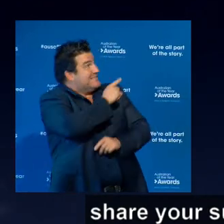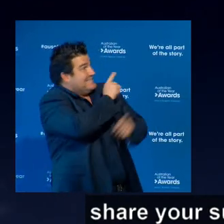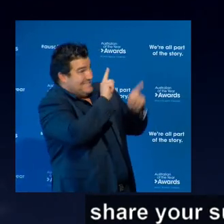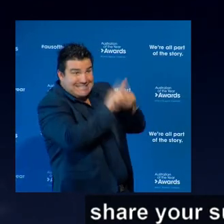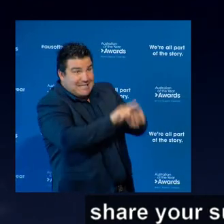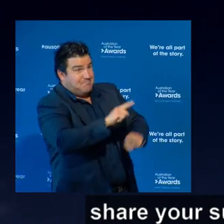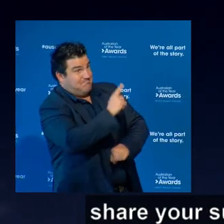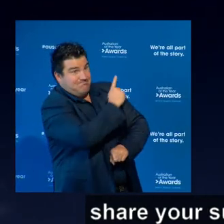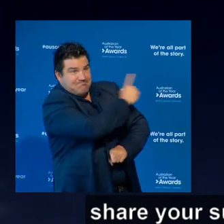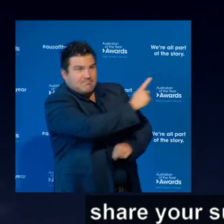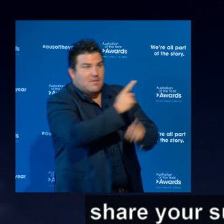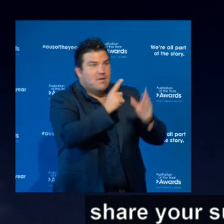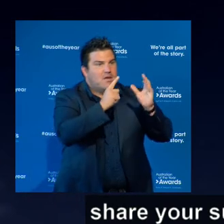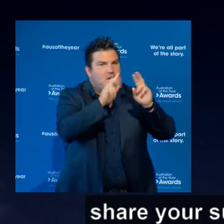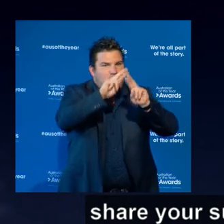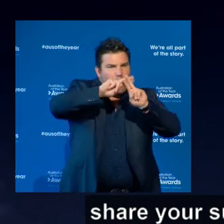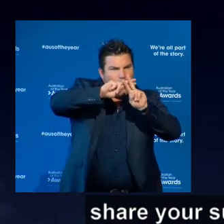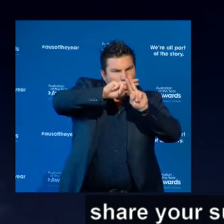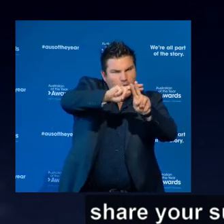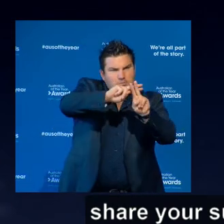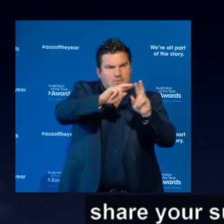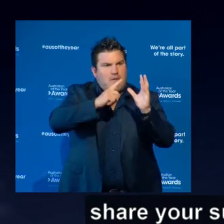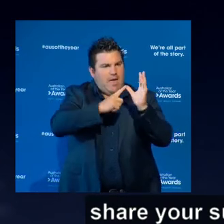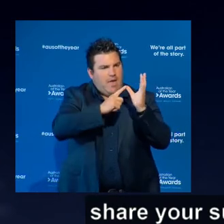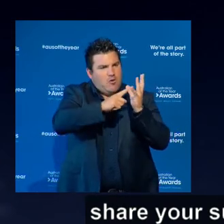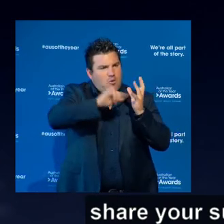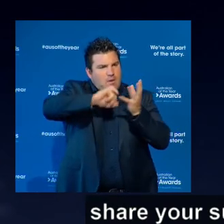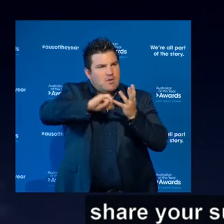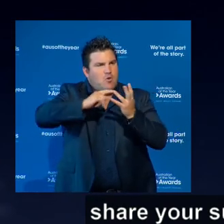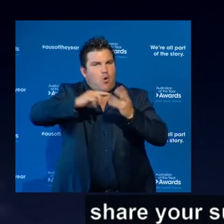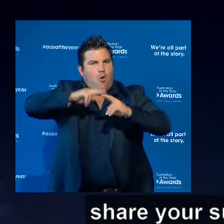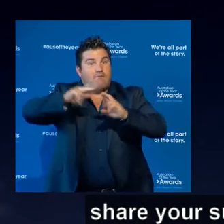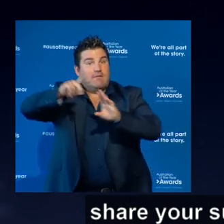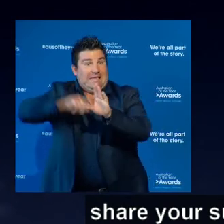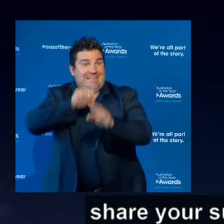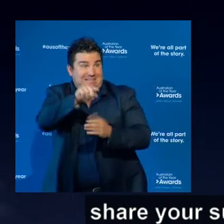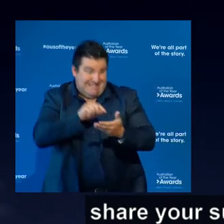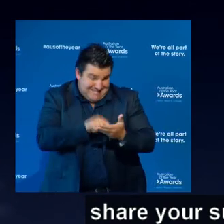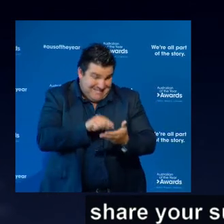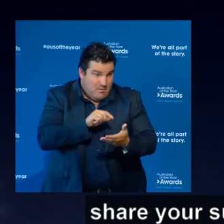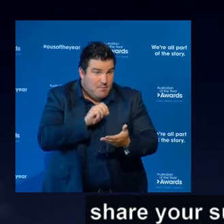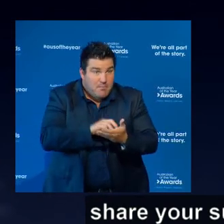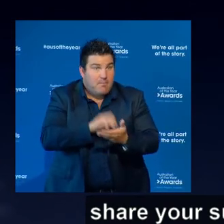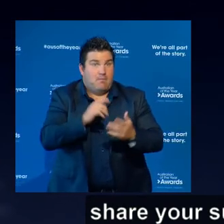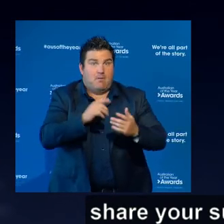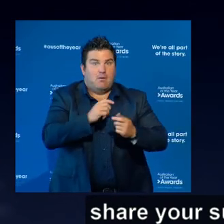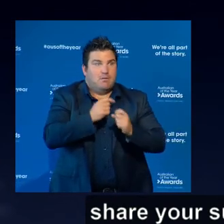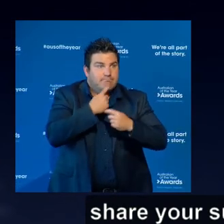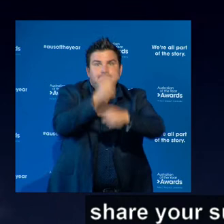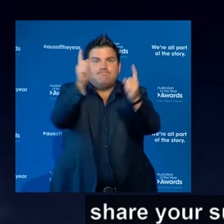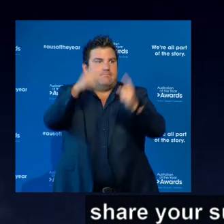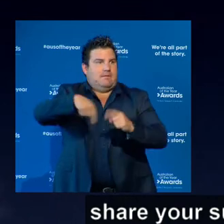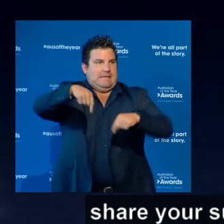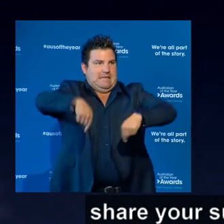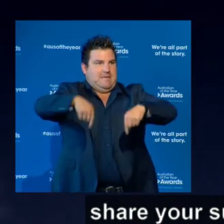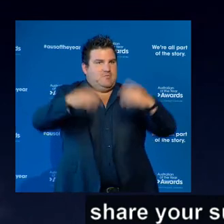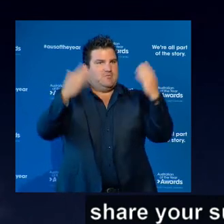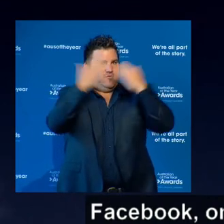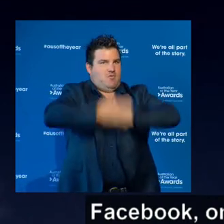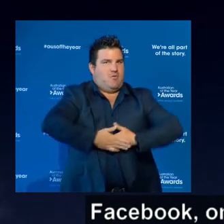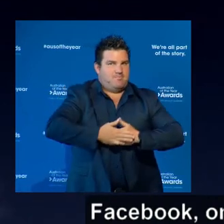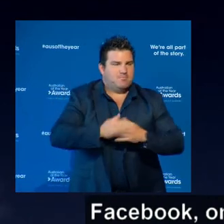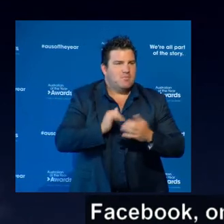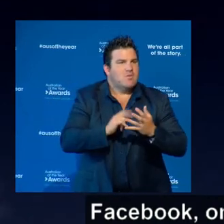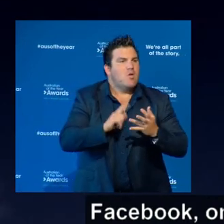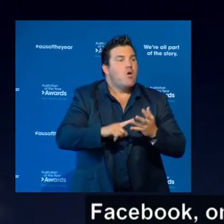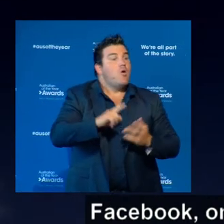hashtag AUS of the Year. Once again, hashtag AUS of the Year for Australian of the Year. But right now, I'd like